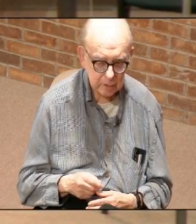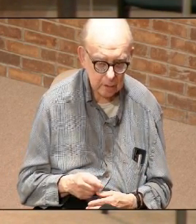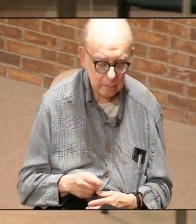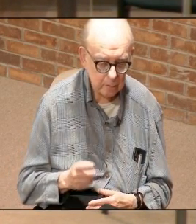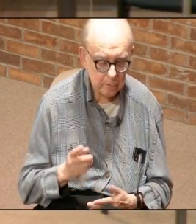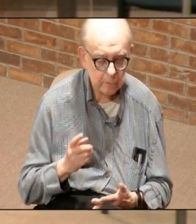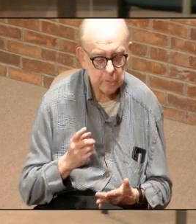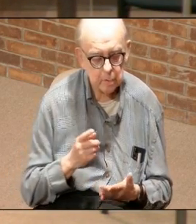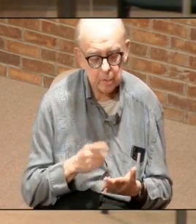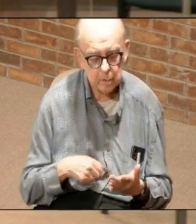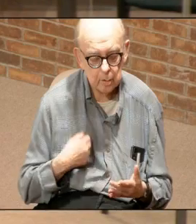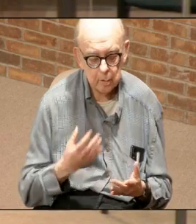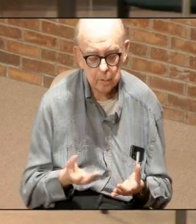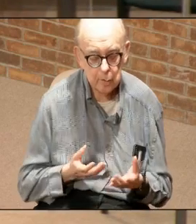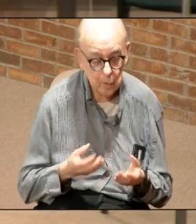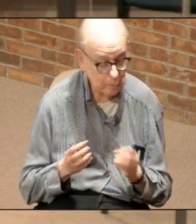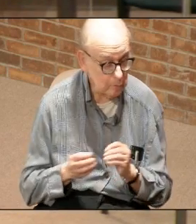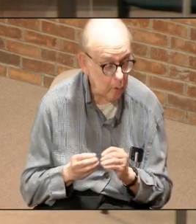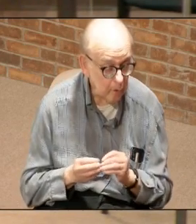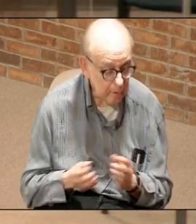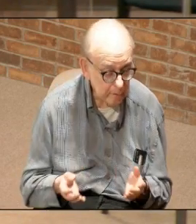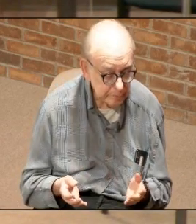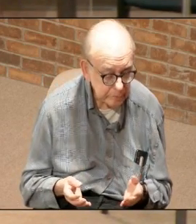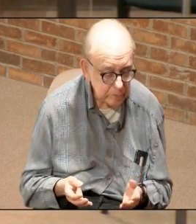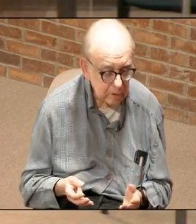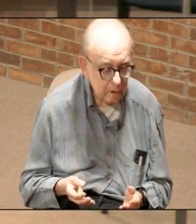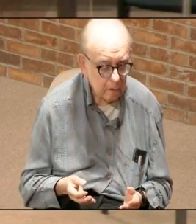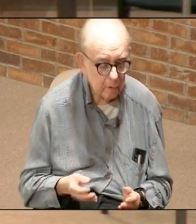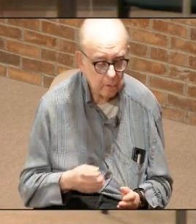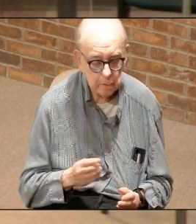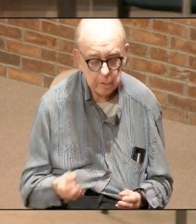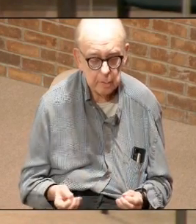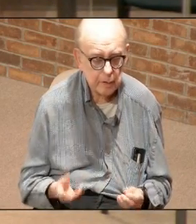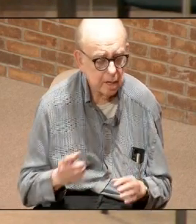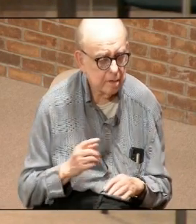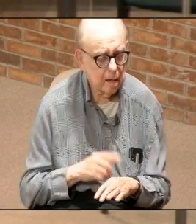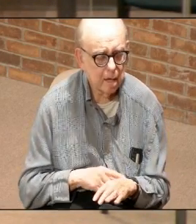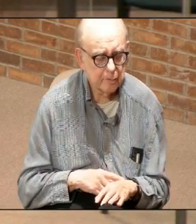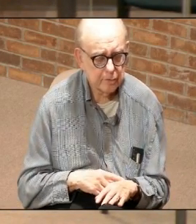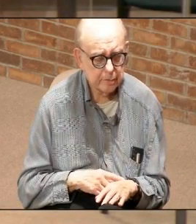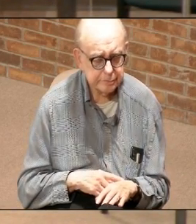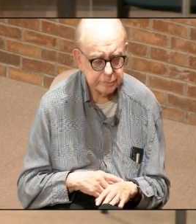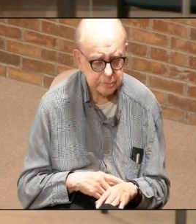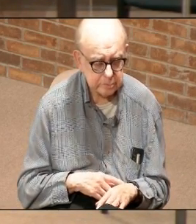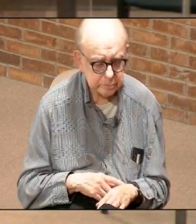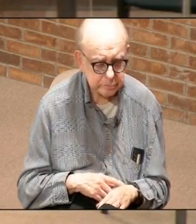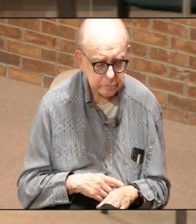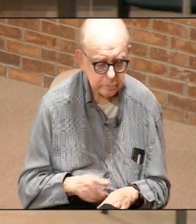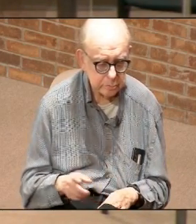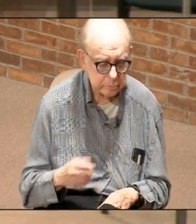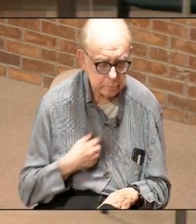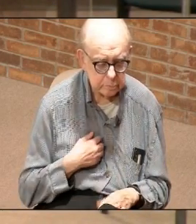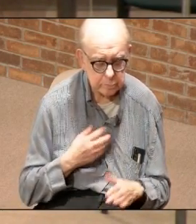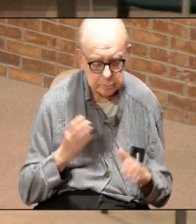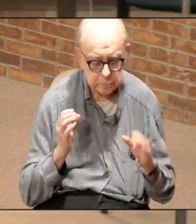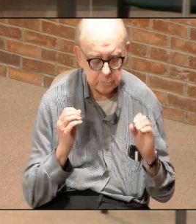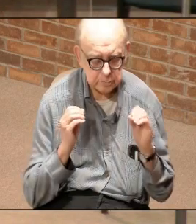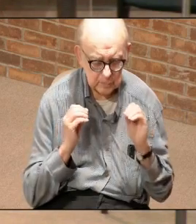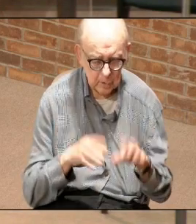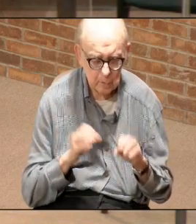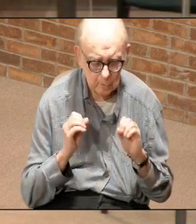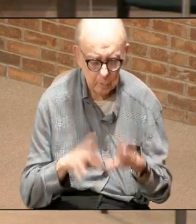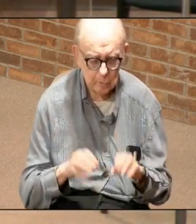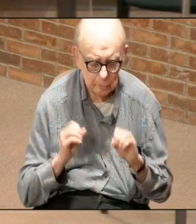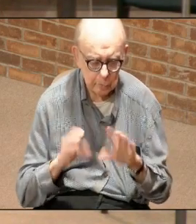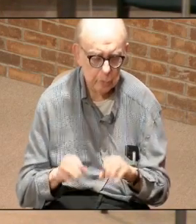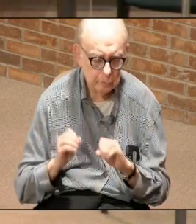What we want is more. There are so many times that we get bombarded with the white